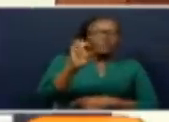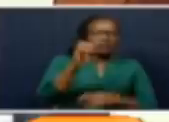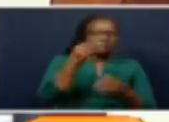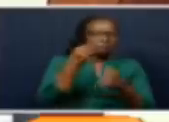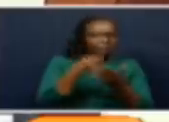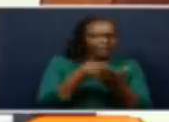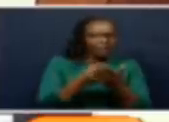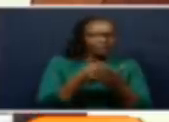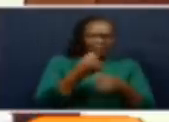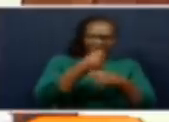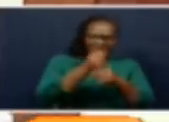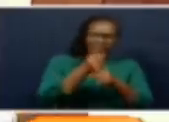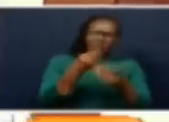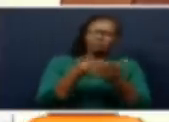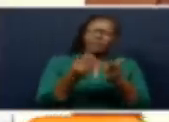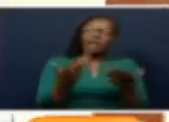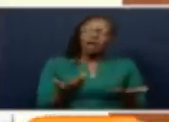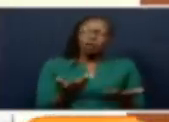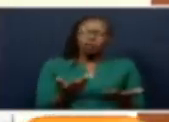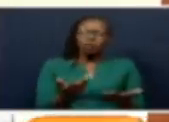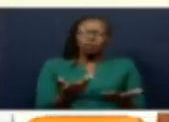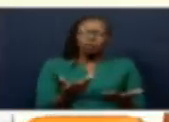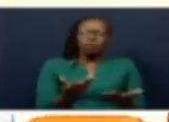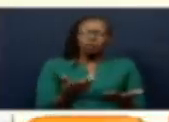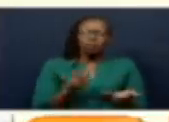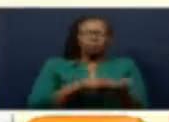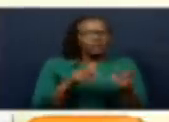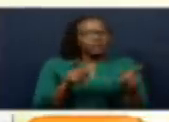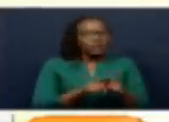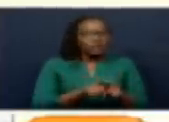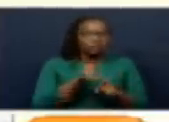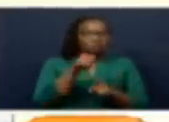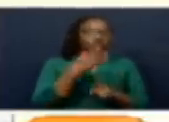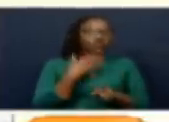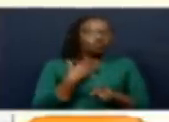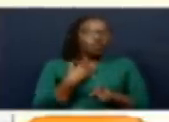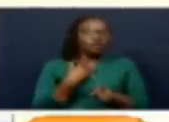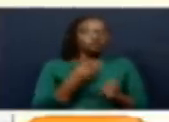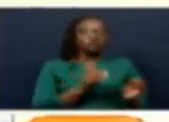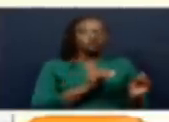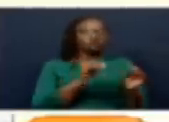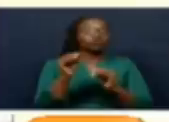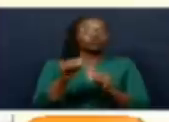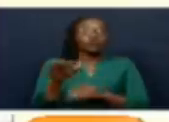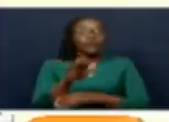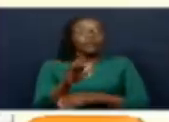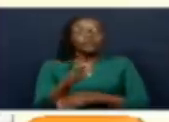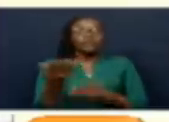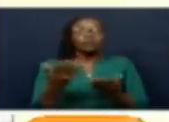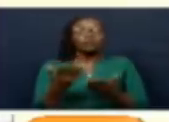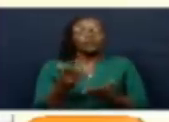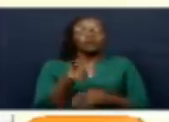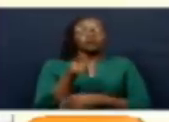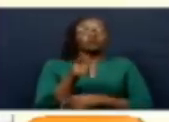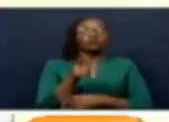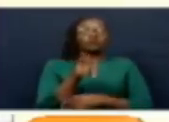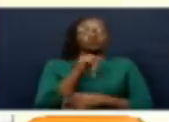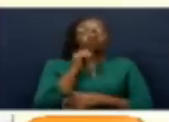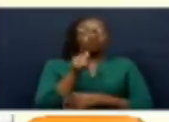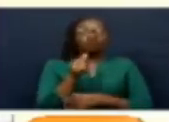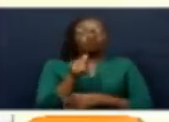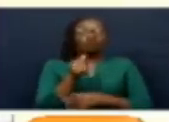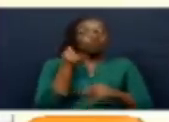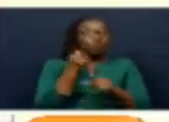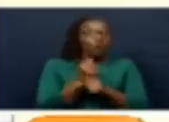money? This is just like going somewhere where you did not in somebody's property